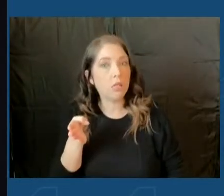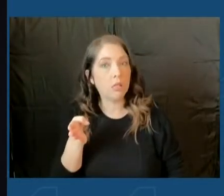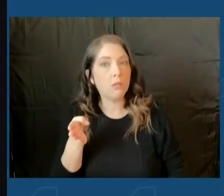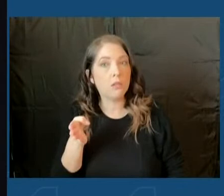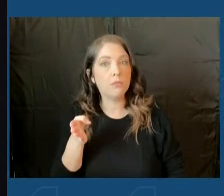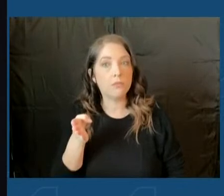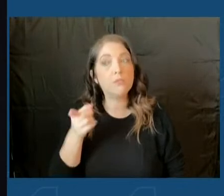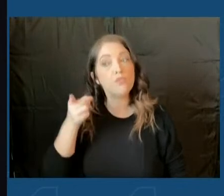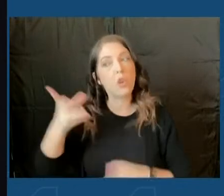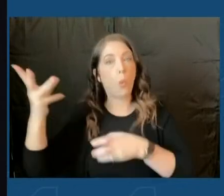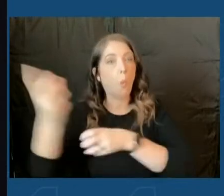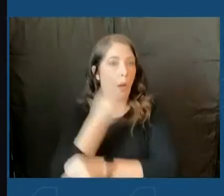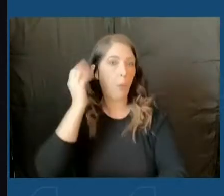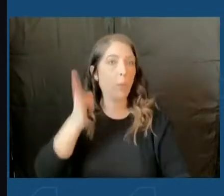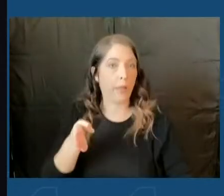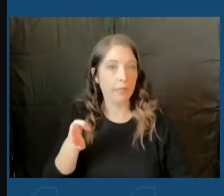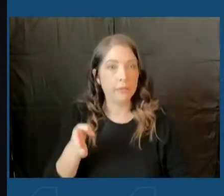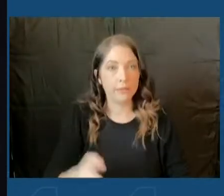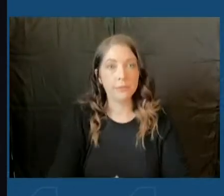win.